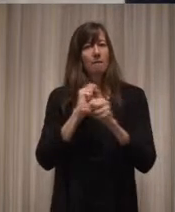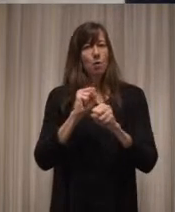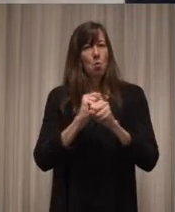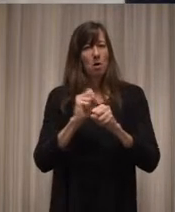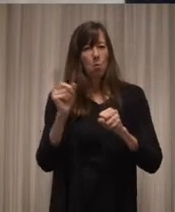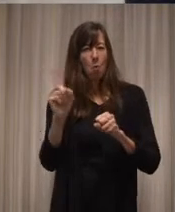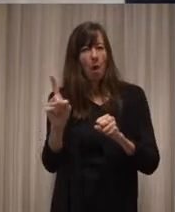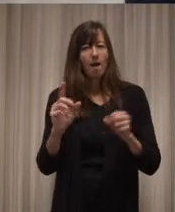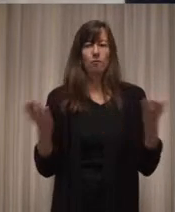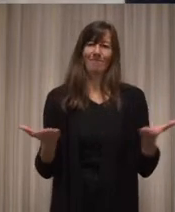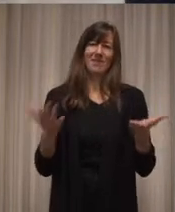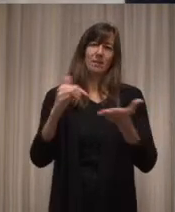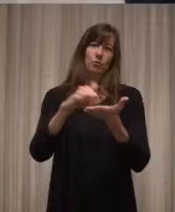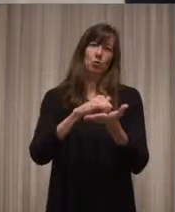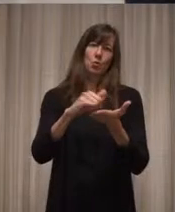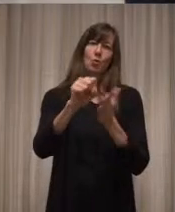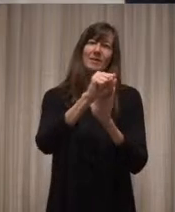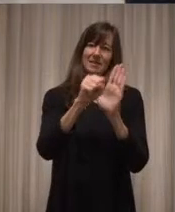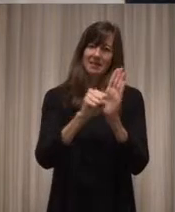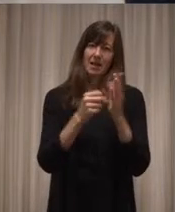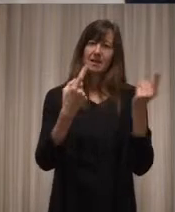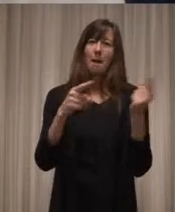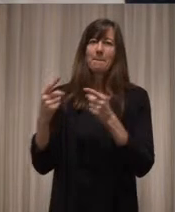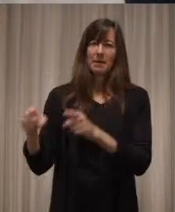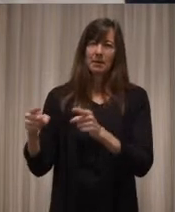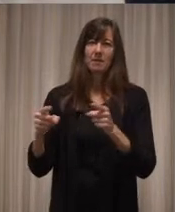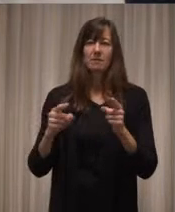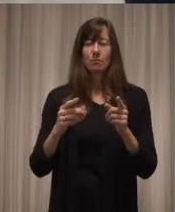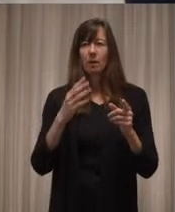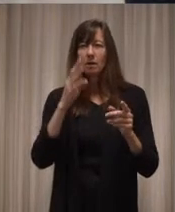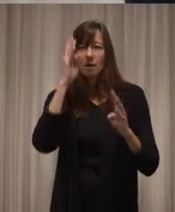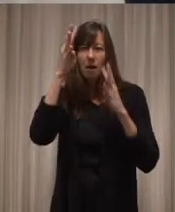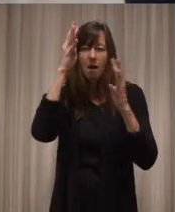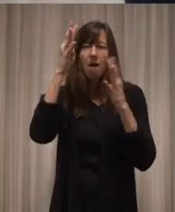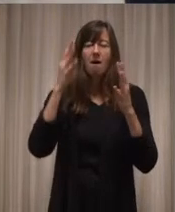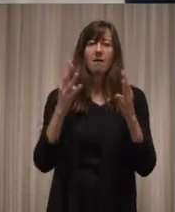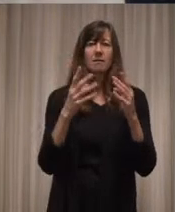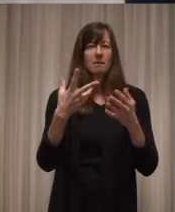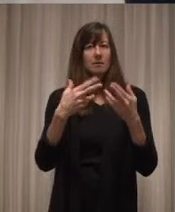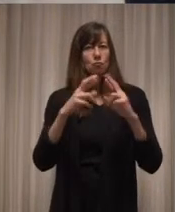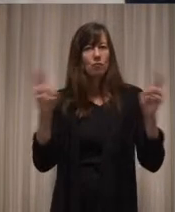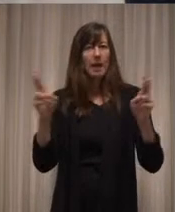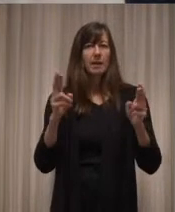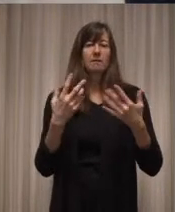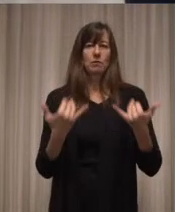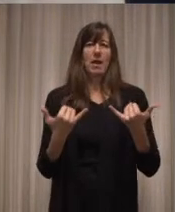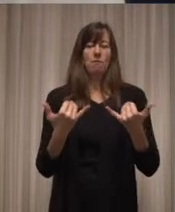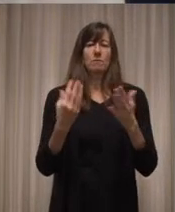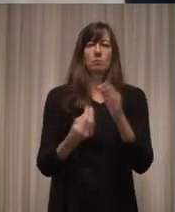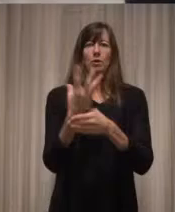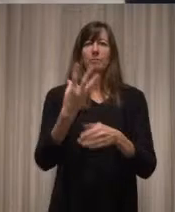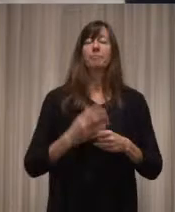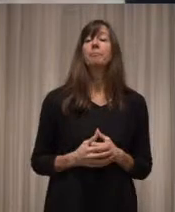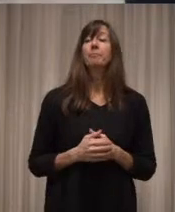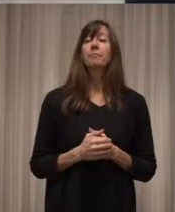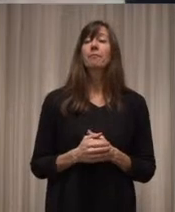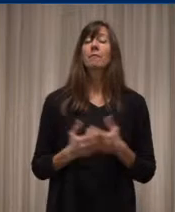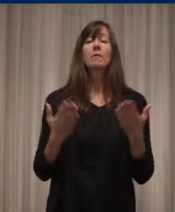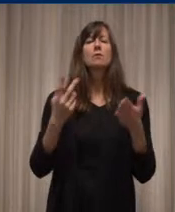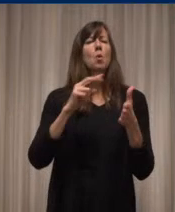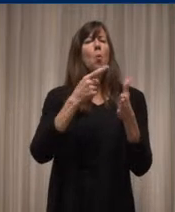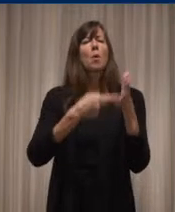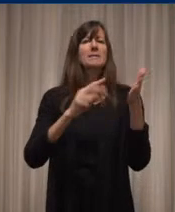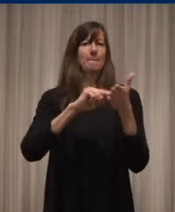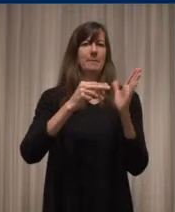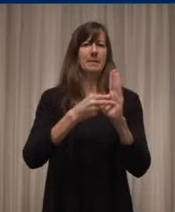well. In terms of what those numbers at the state level mean for us here in the region and in Ulster County, you can see here a